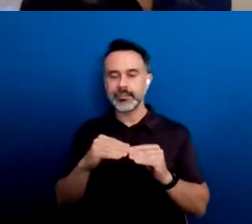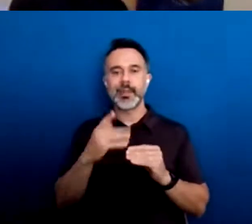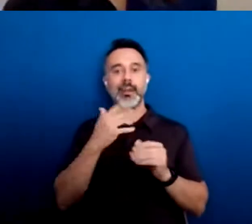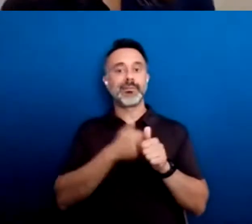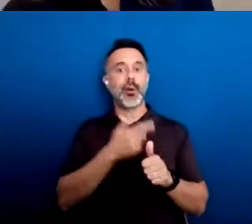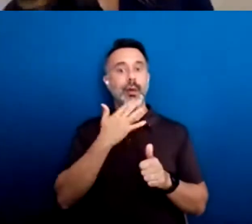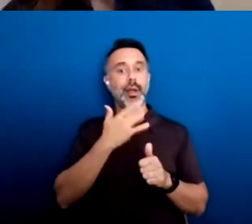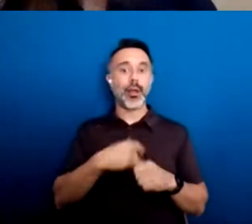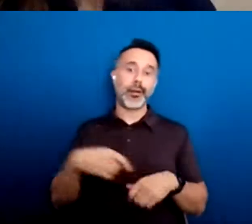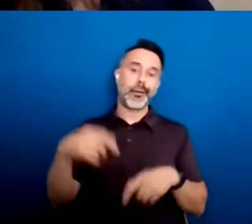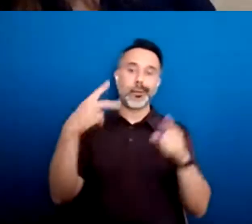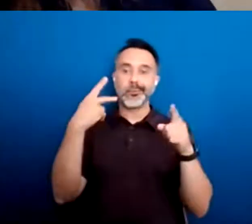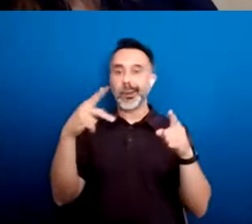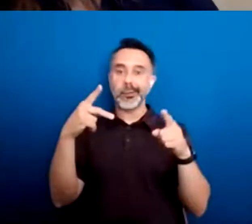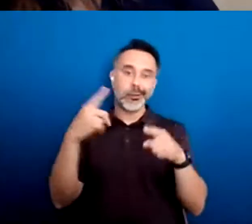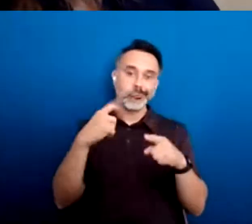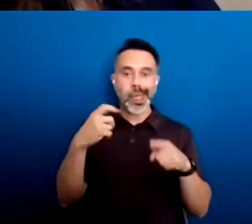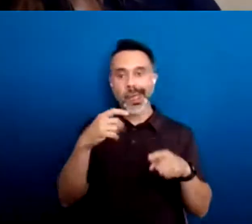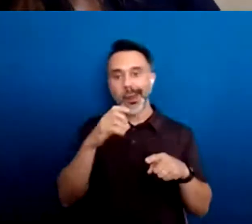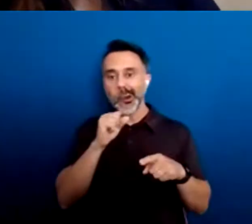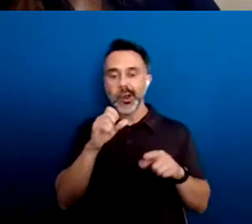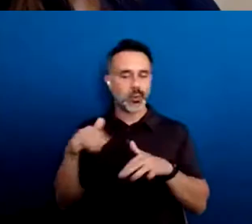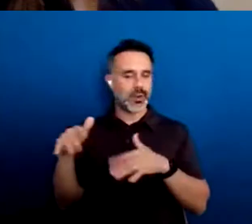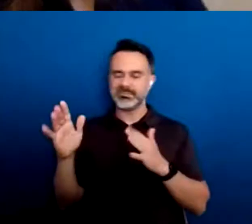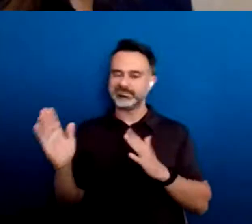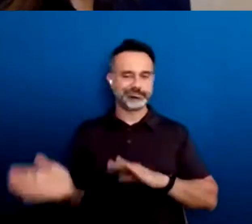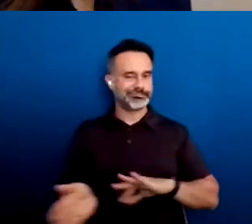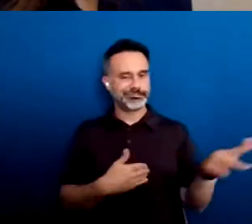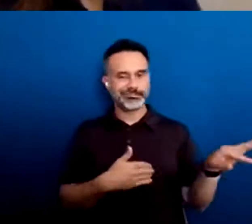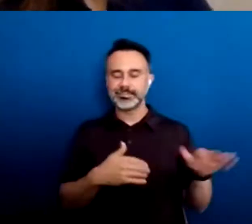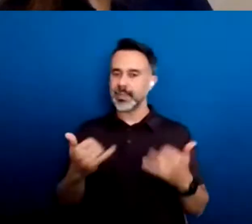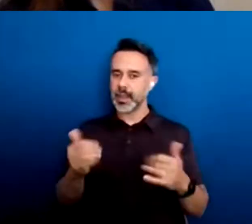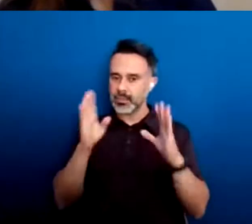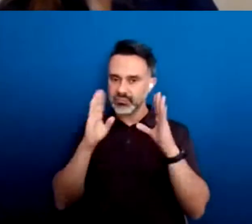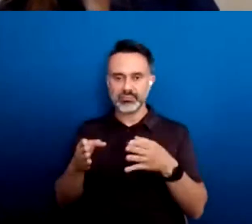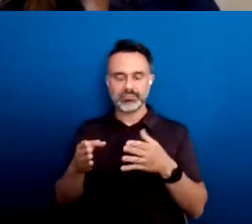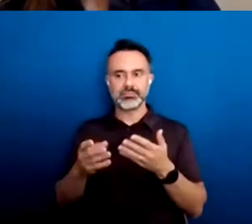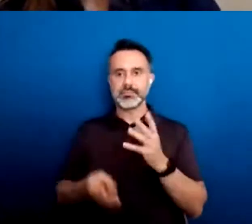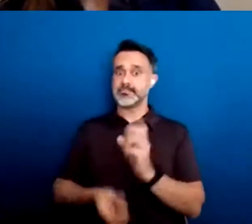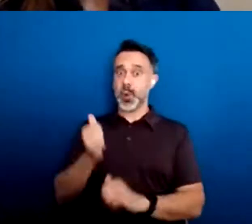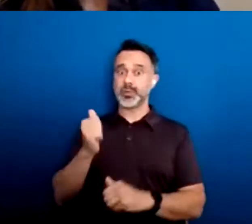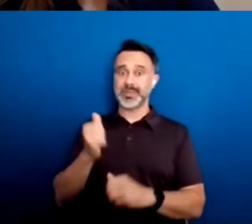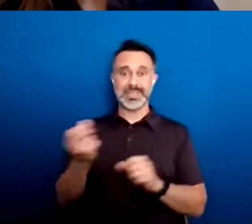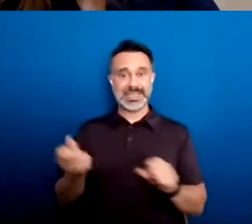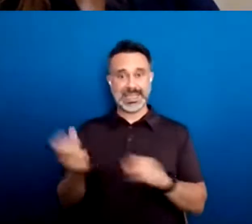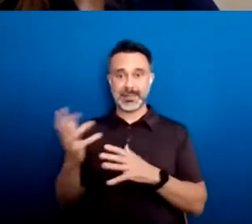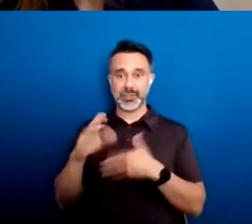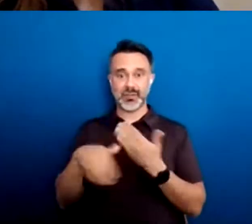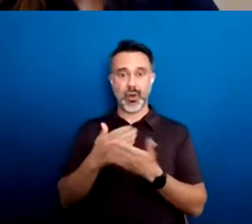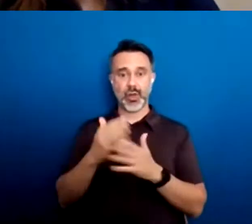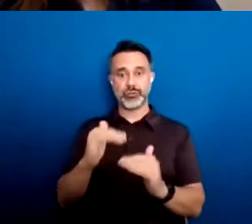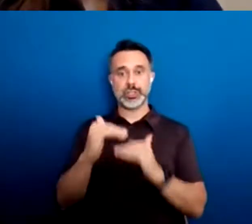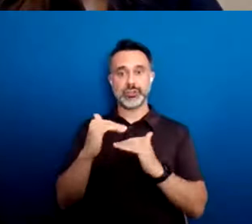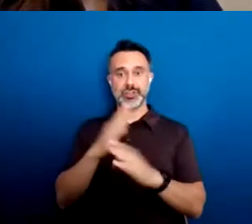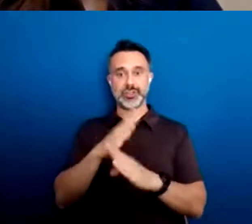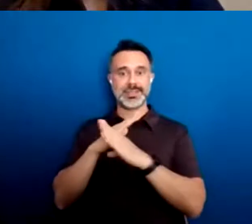that determine restrictions, and we will largely see the elimination of most of the restrictions that are currently in